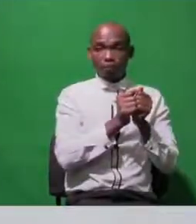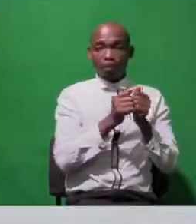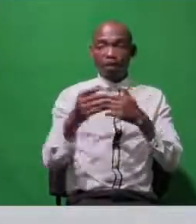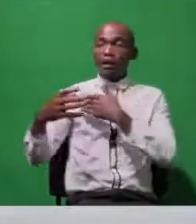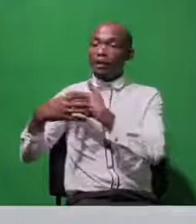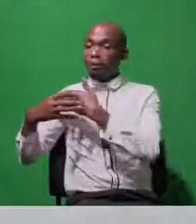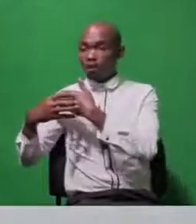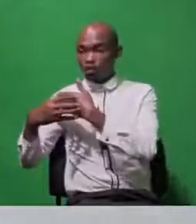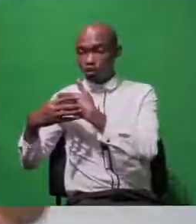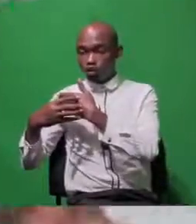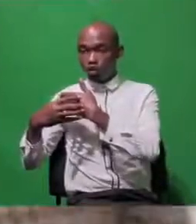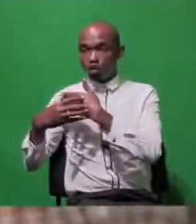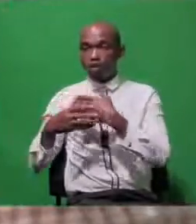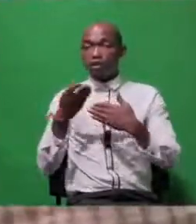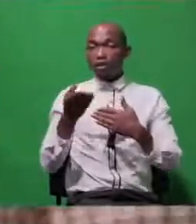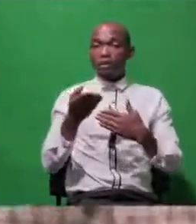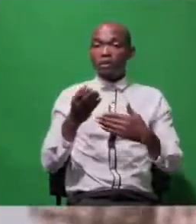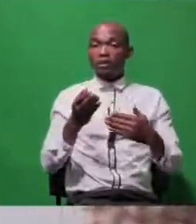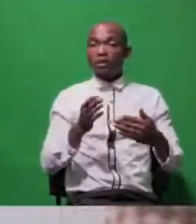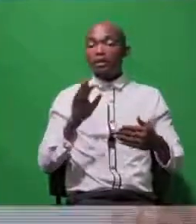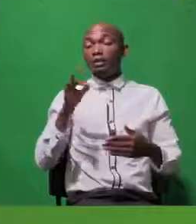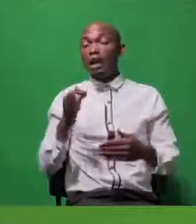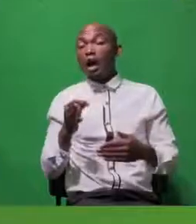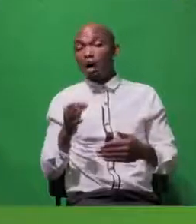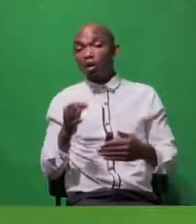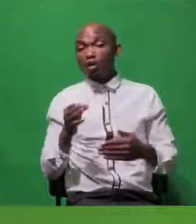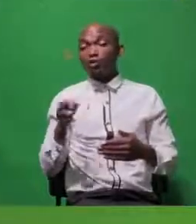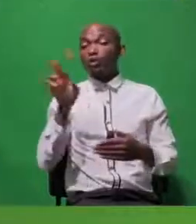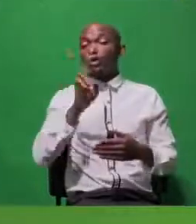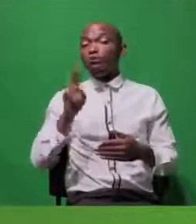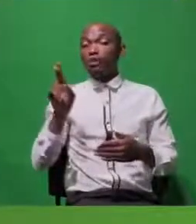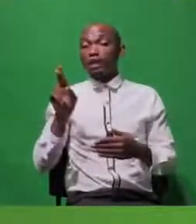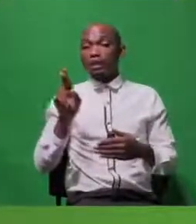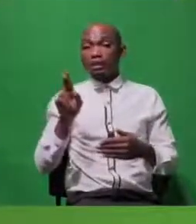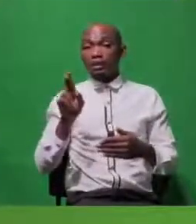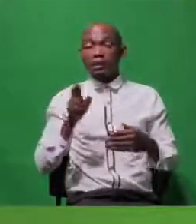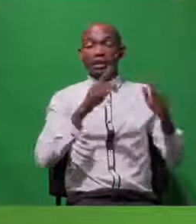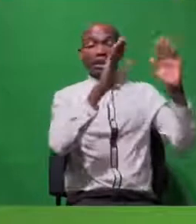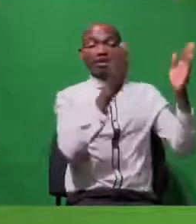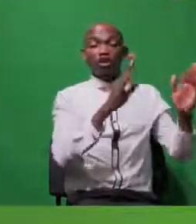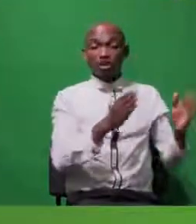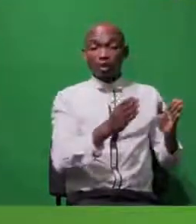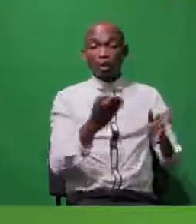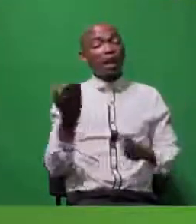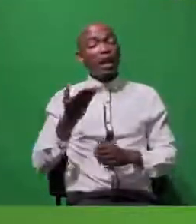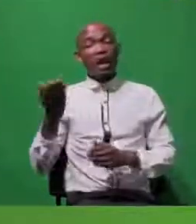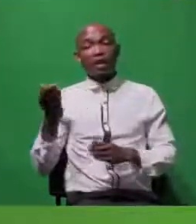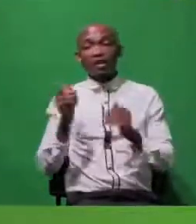So this is how to reflect the figure. So you can reflect whatever you want, if